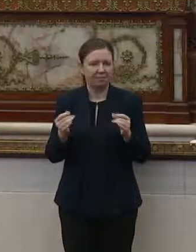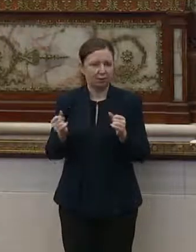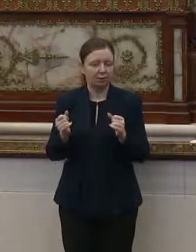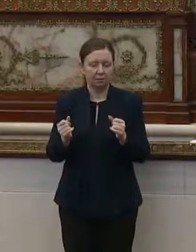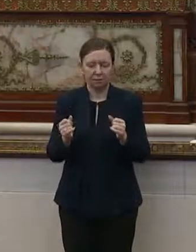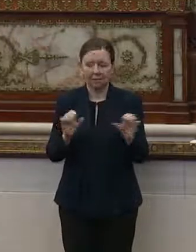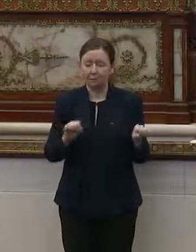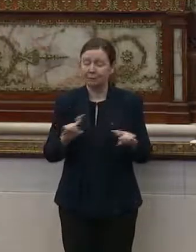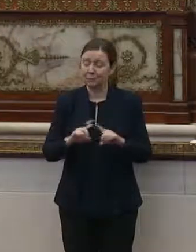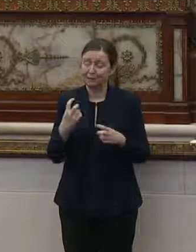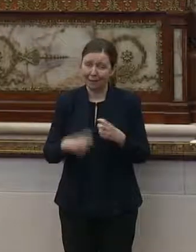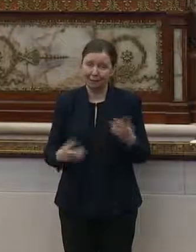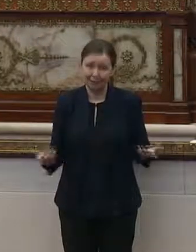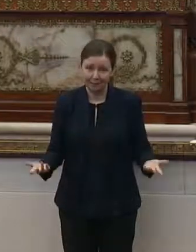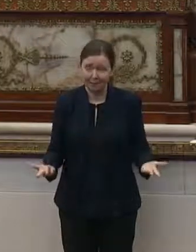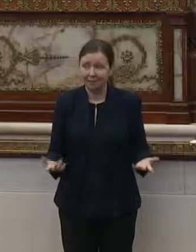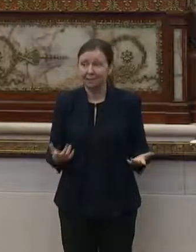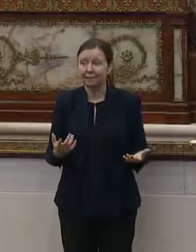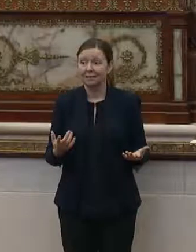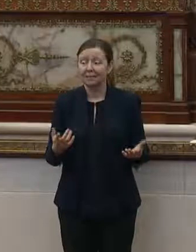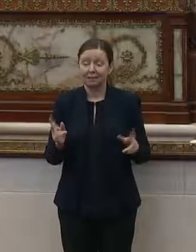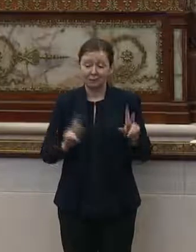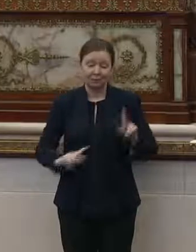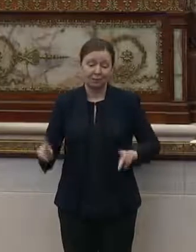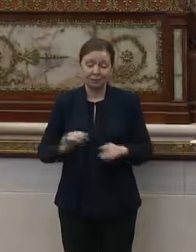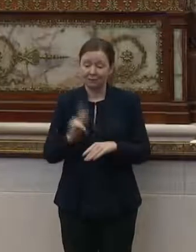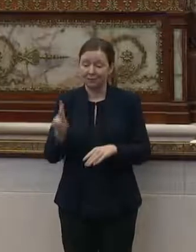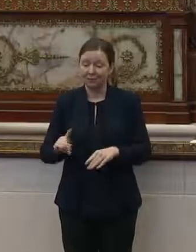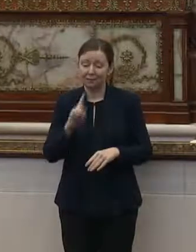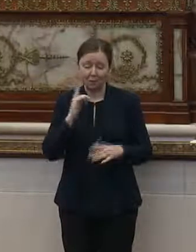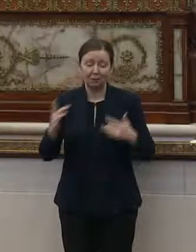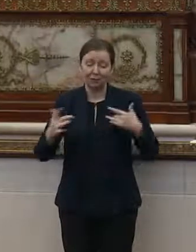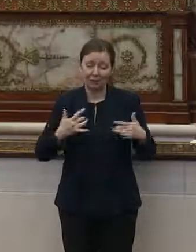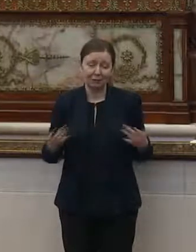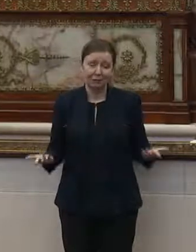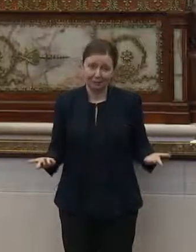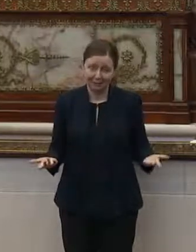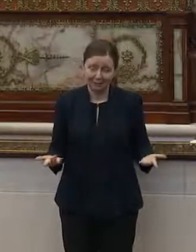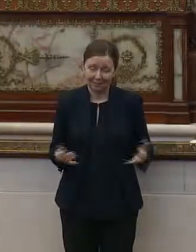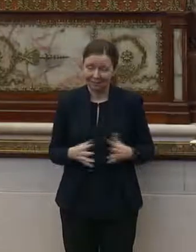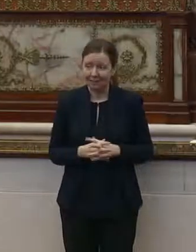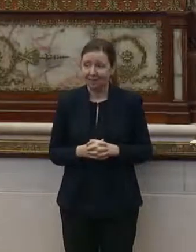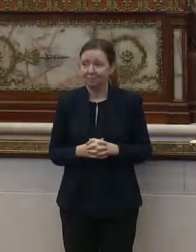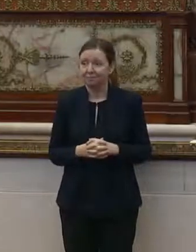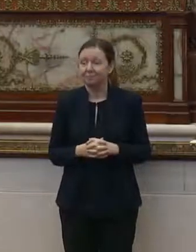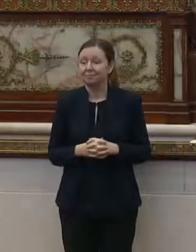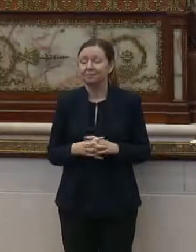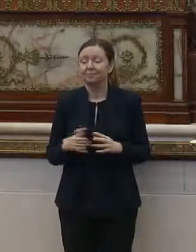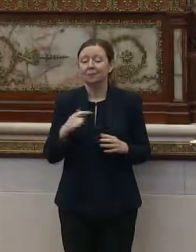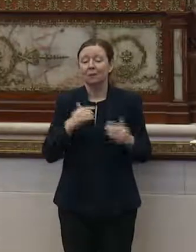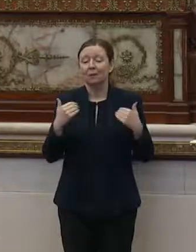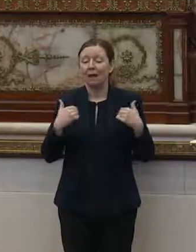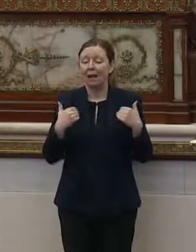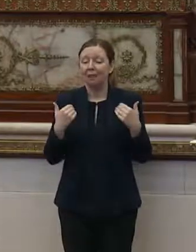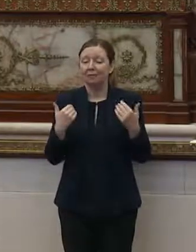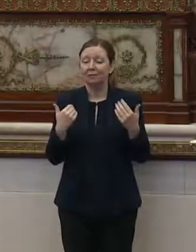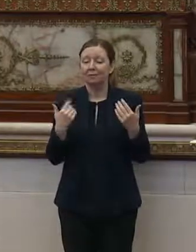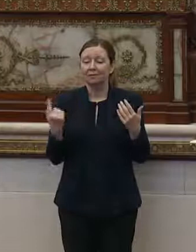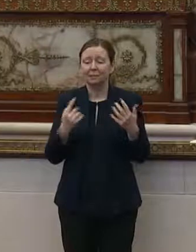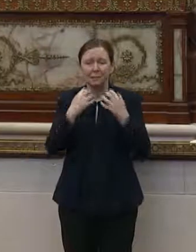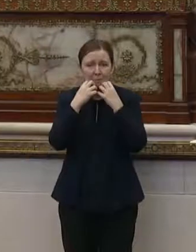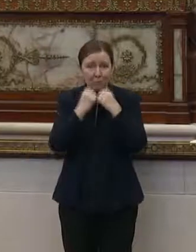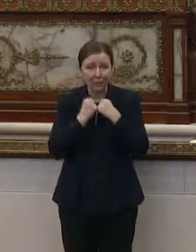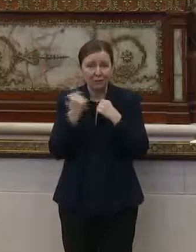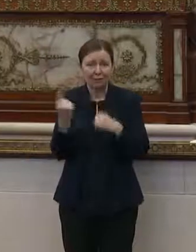right now because, folks in Philadelphia are really concerned. I think, we have something precious like